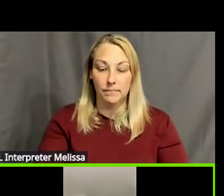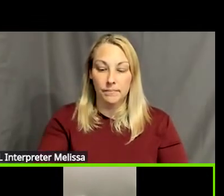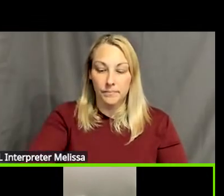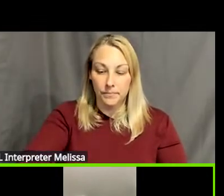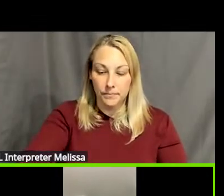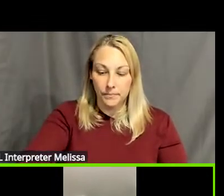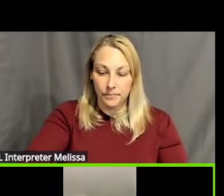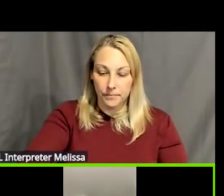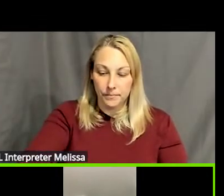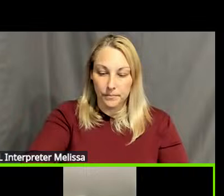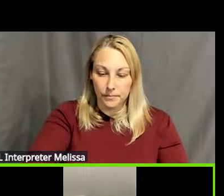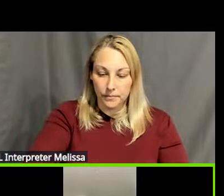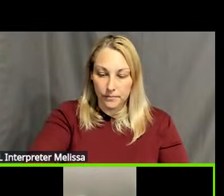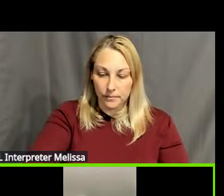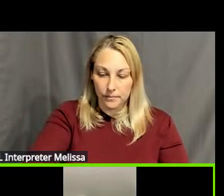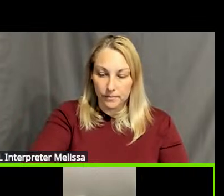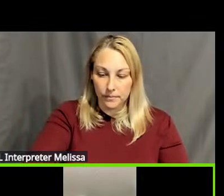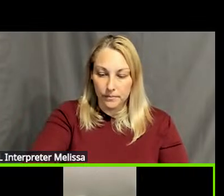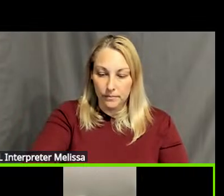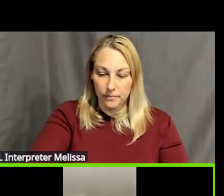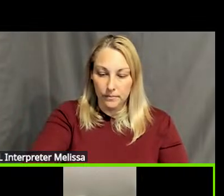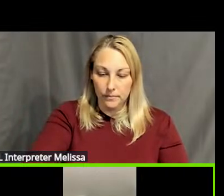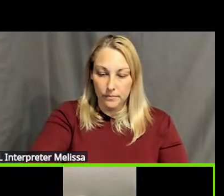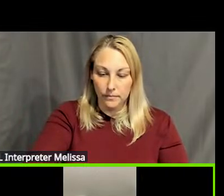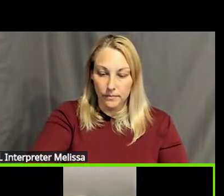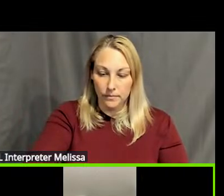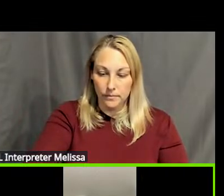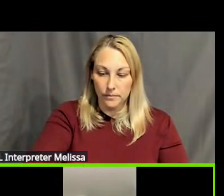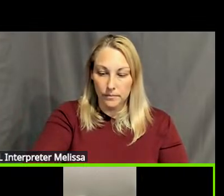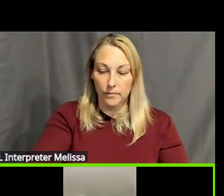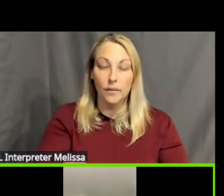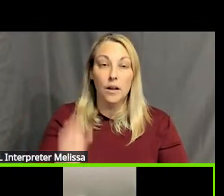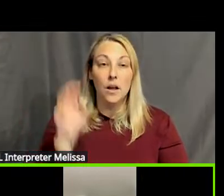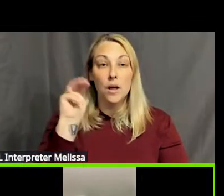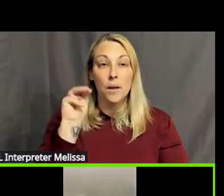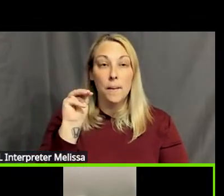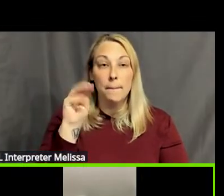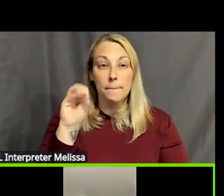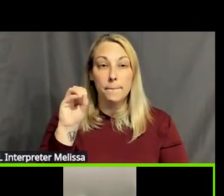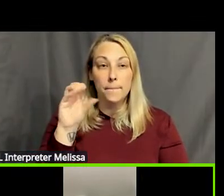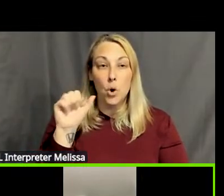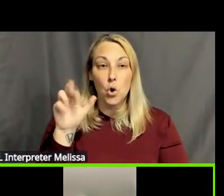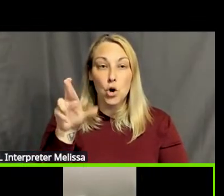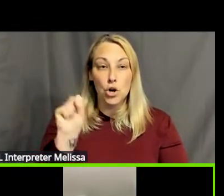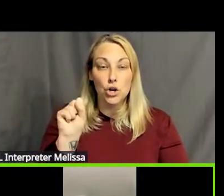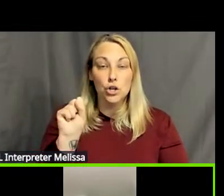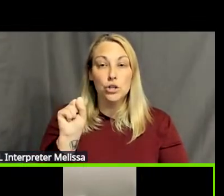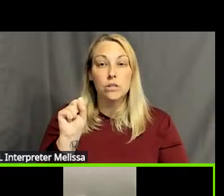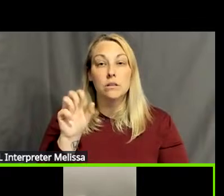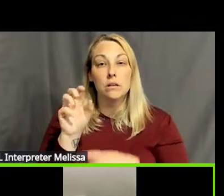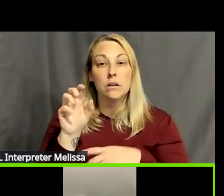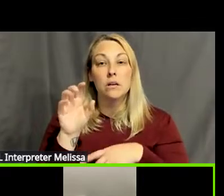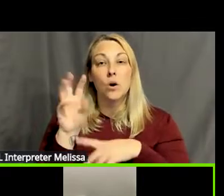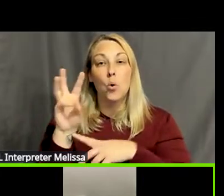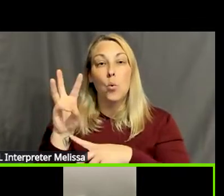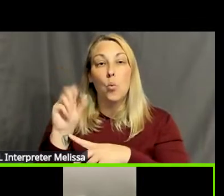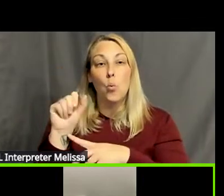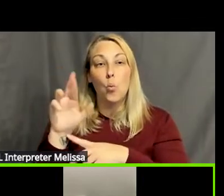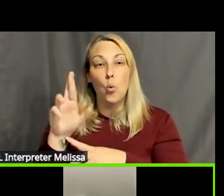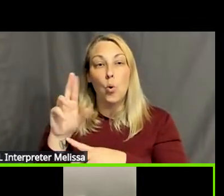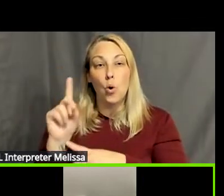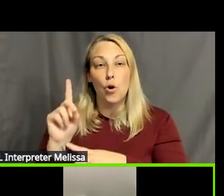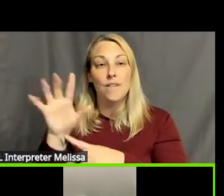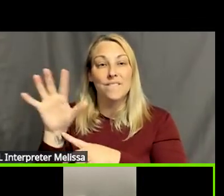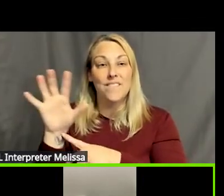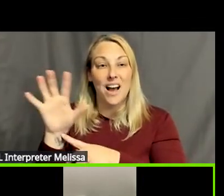And lastly, Mokers are, like I mentioned, looking forward to the Ward 5 community cleanup in Carver Park